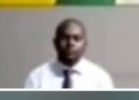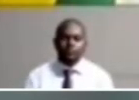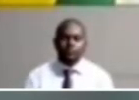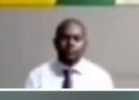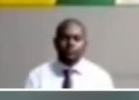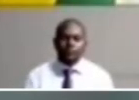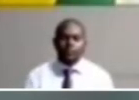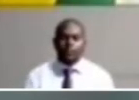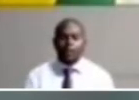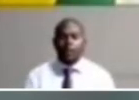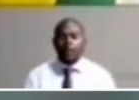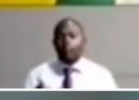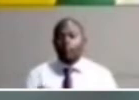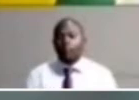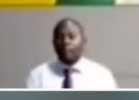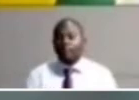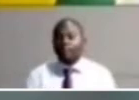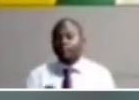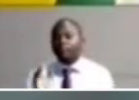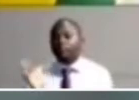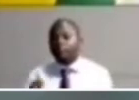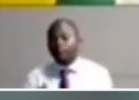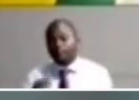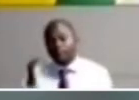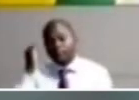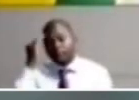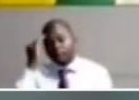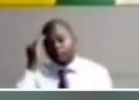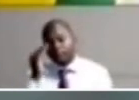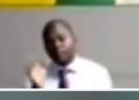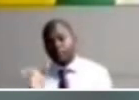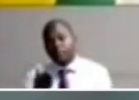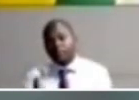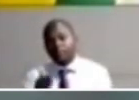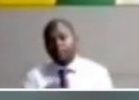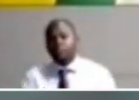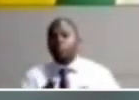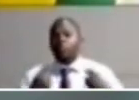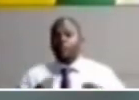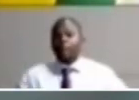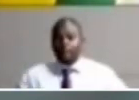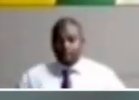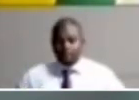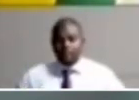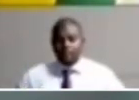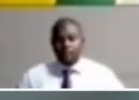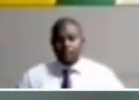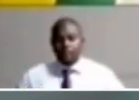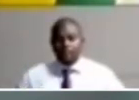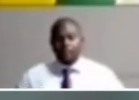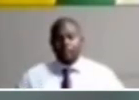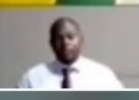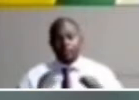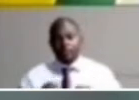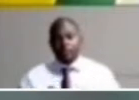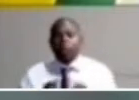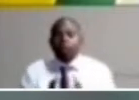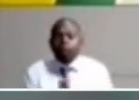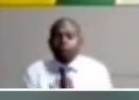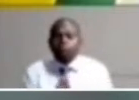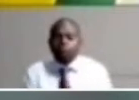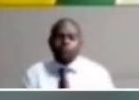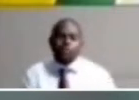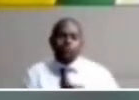The Prime Minister, the head of, and the Minister of Health can clarify these